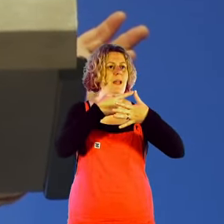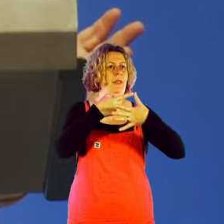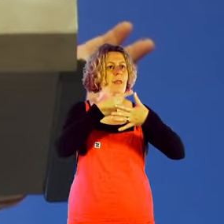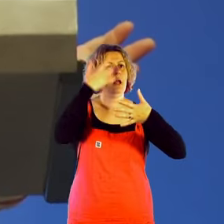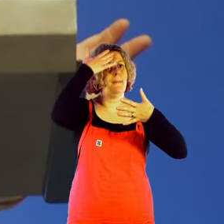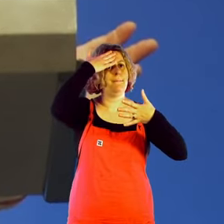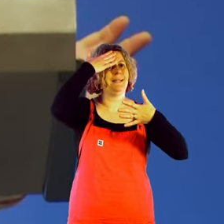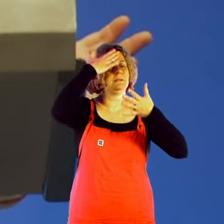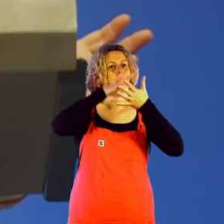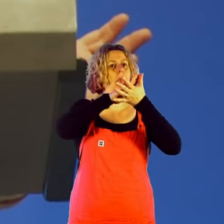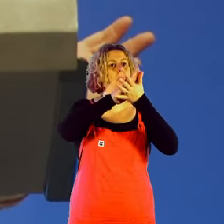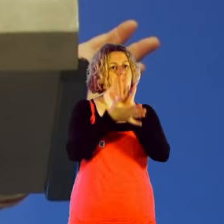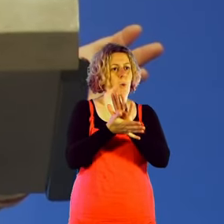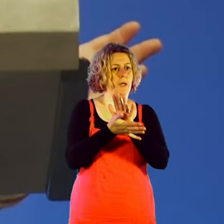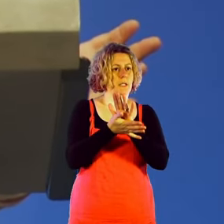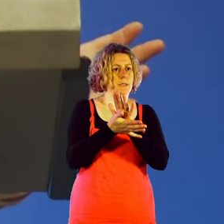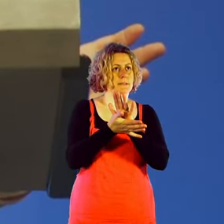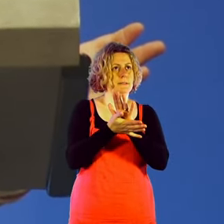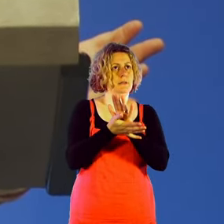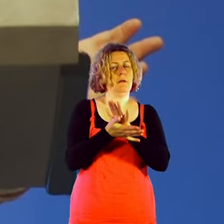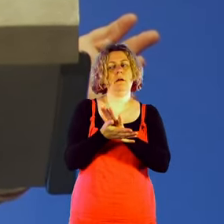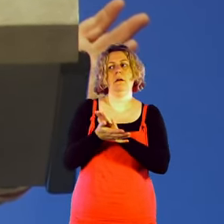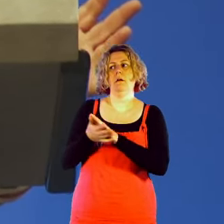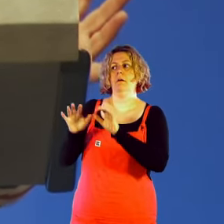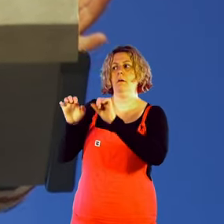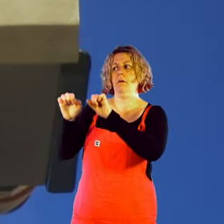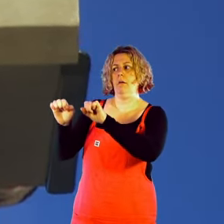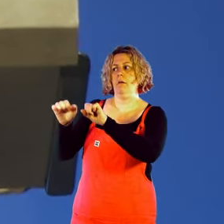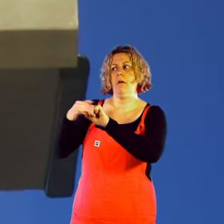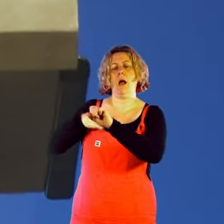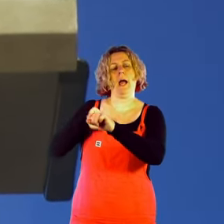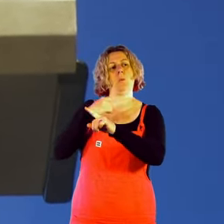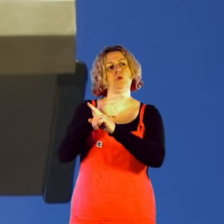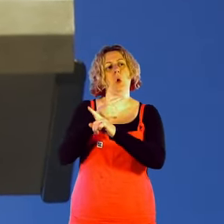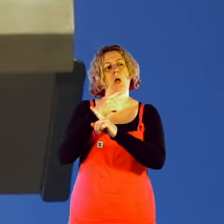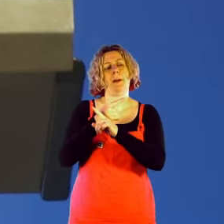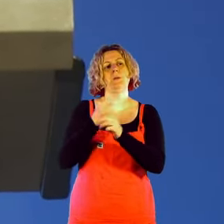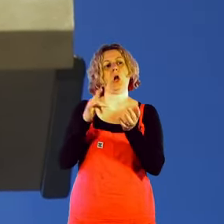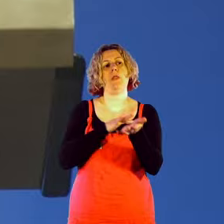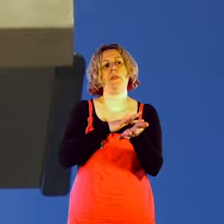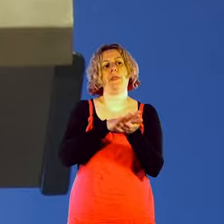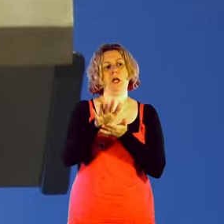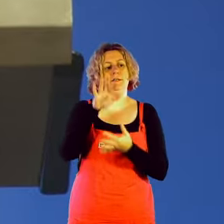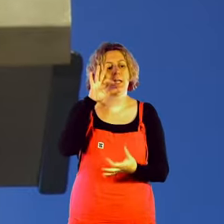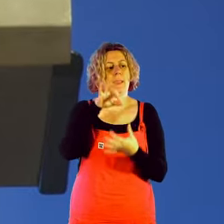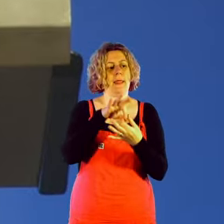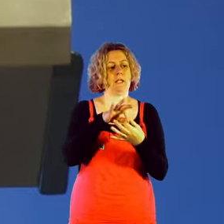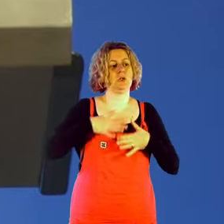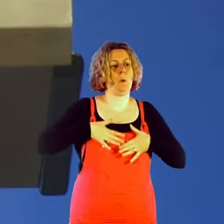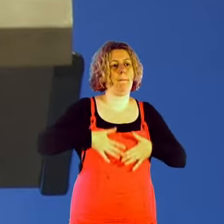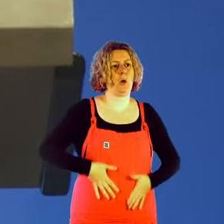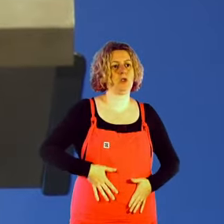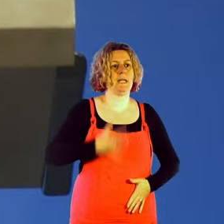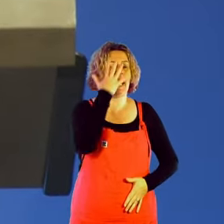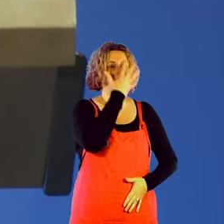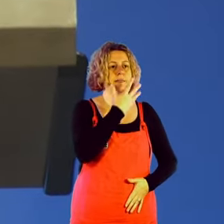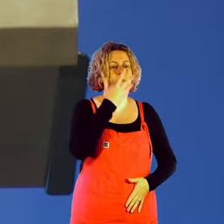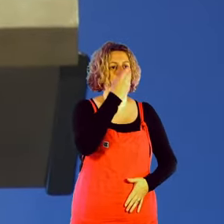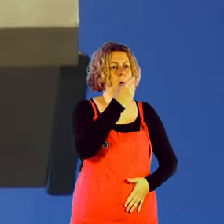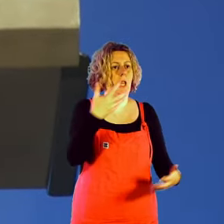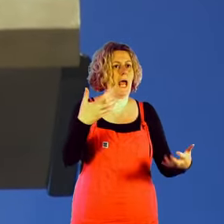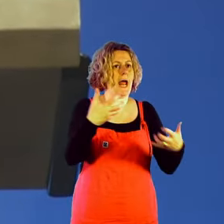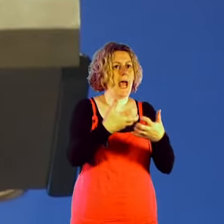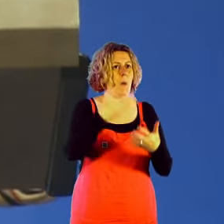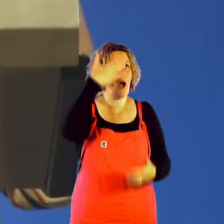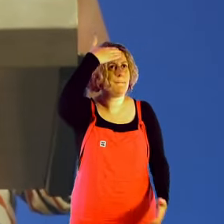I will talk about it a bit more on Thursday when I talk about body and soul and where our sort of minds and our mental state